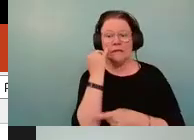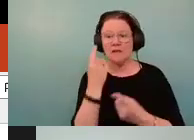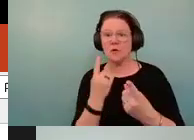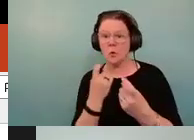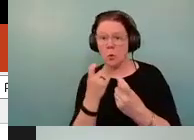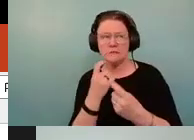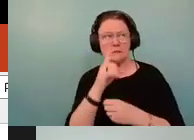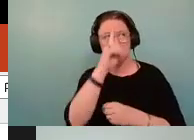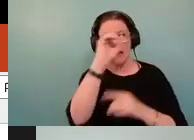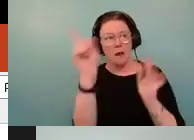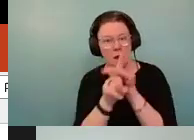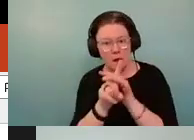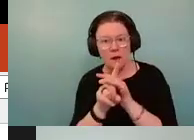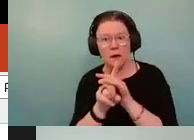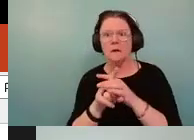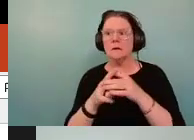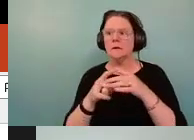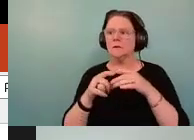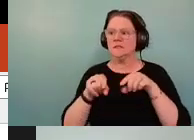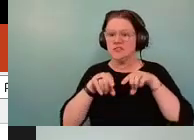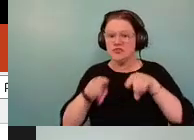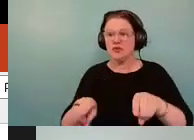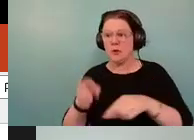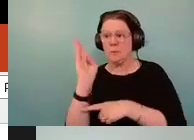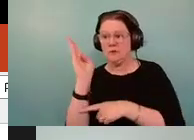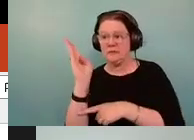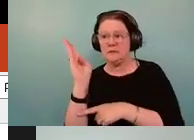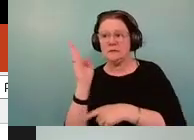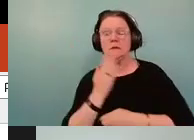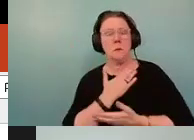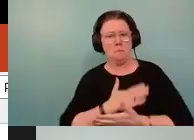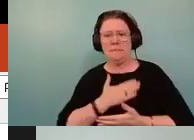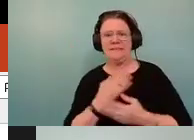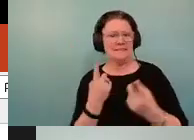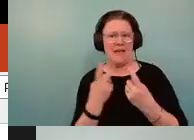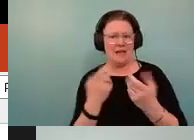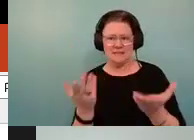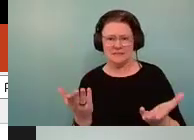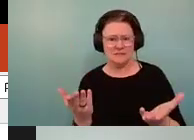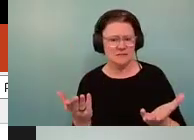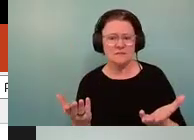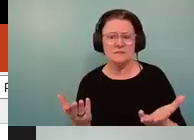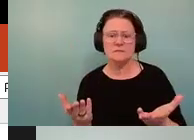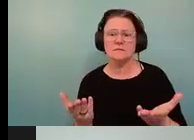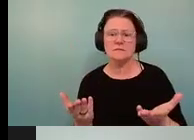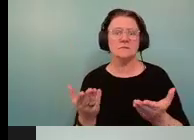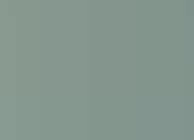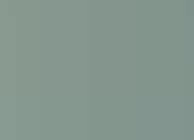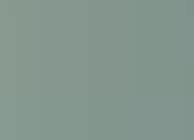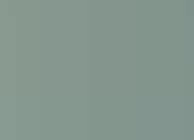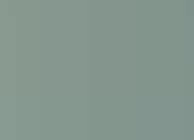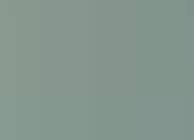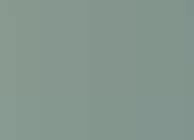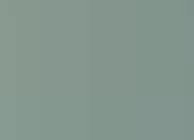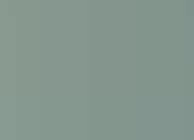questions throughout the presentation today, please don't hesitate to ask. You can pop your questions in